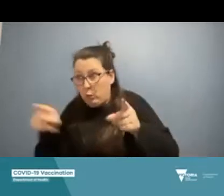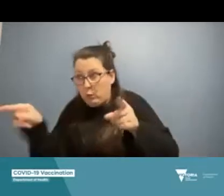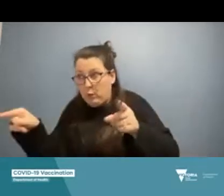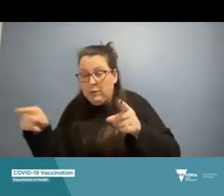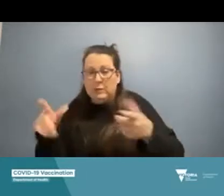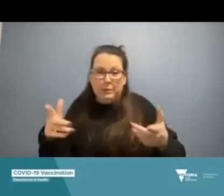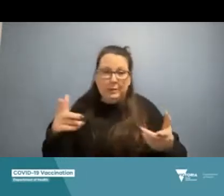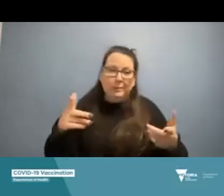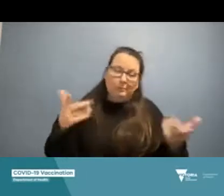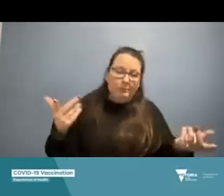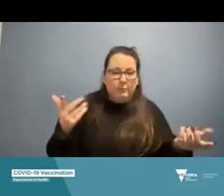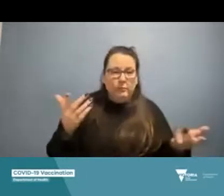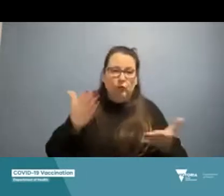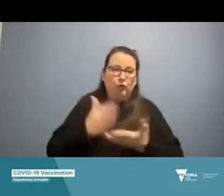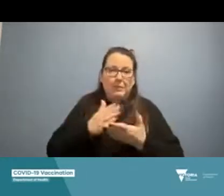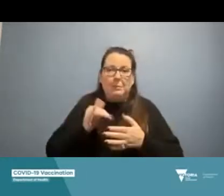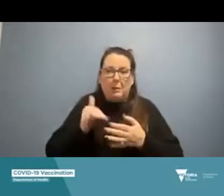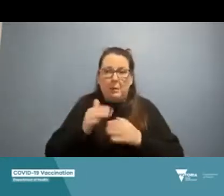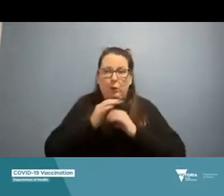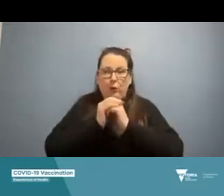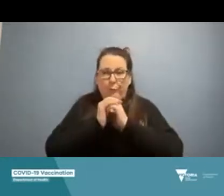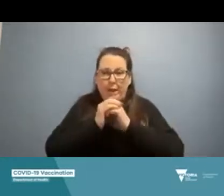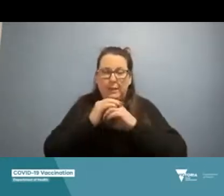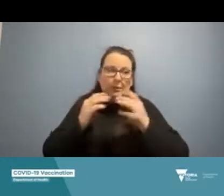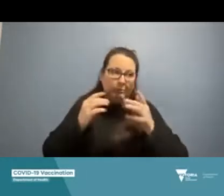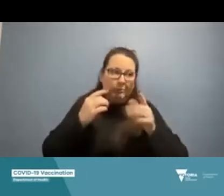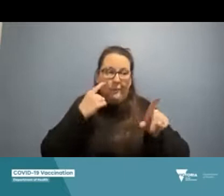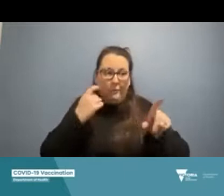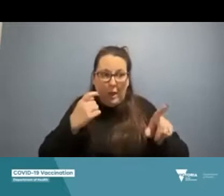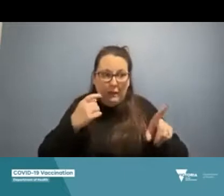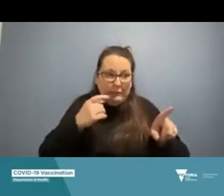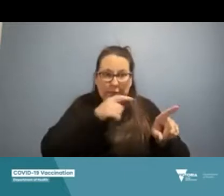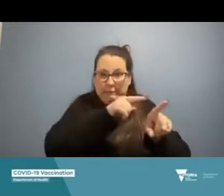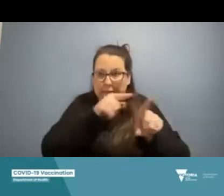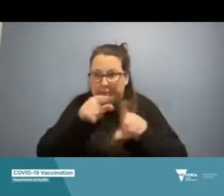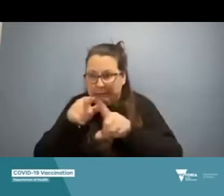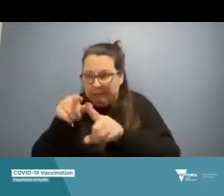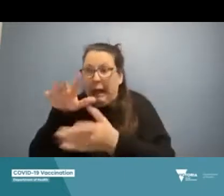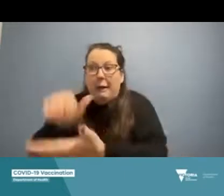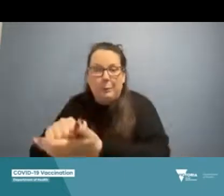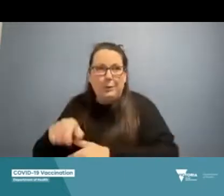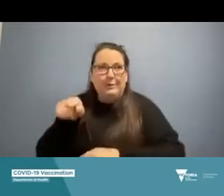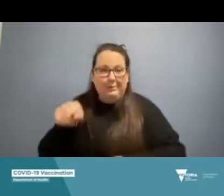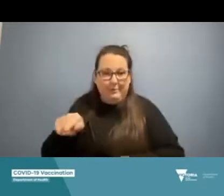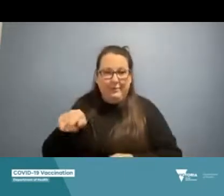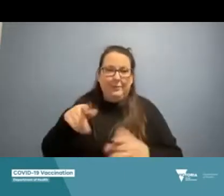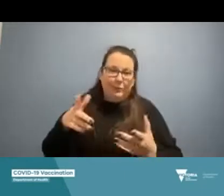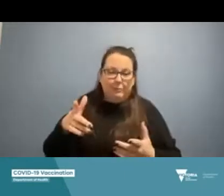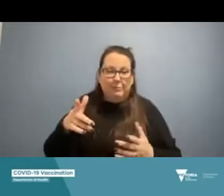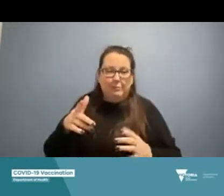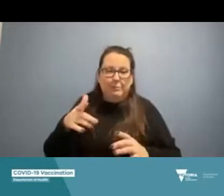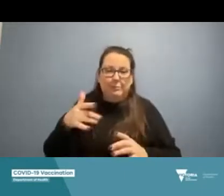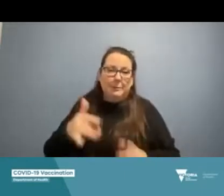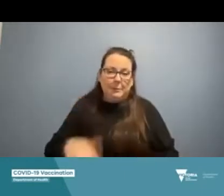So I would suggest that your friend just books in whatever appointment he gets now, and then maybe look as time goes whether there's some vacancies coming